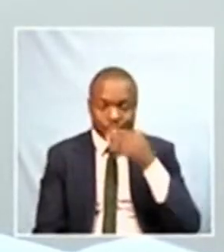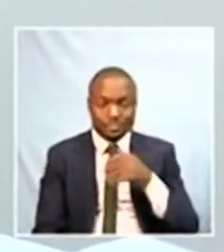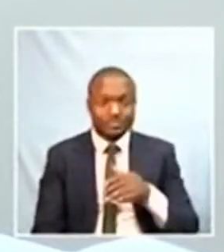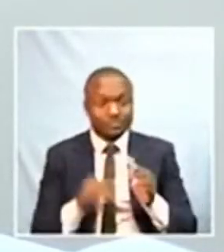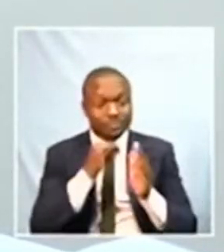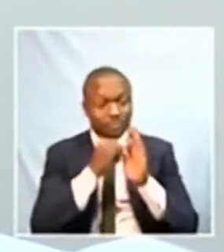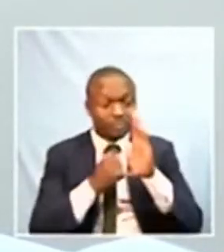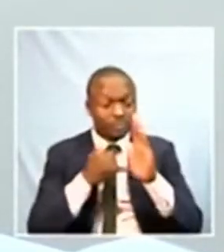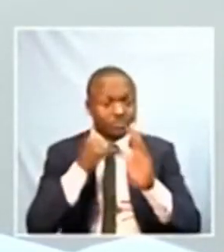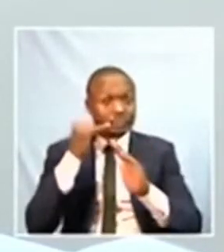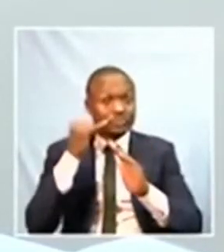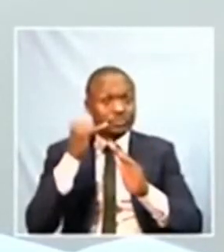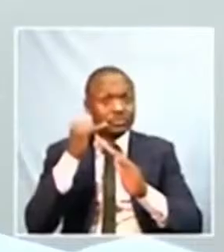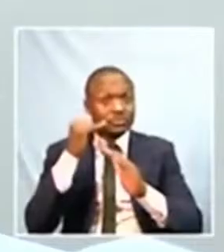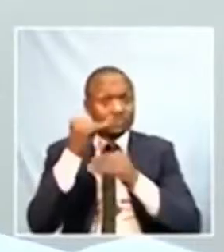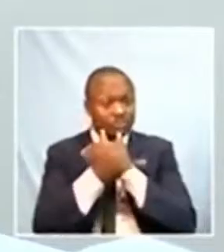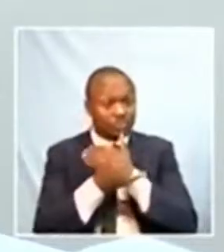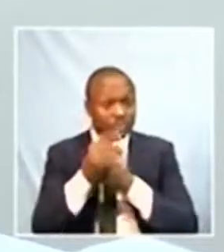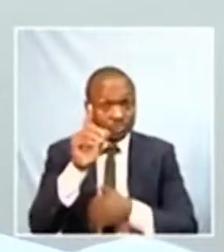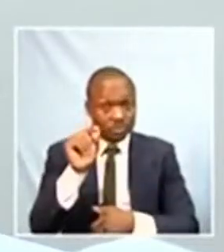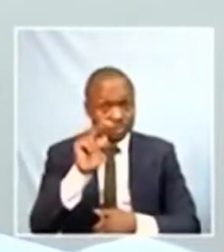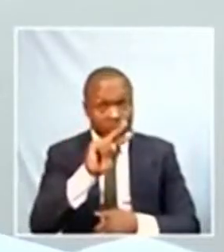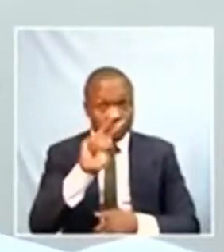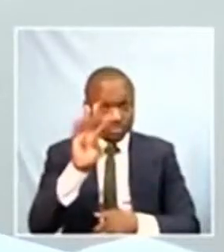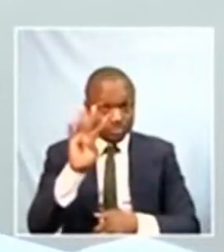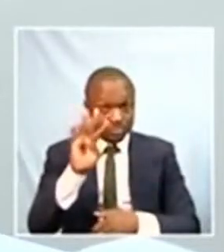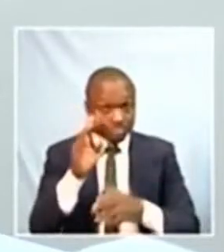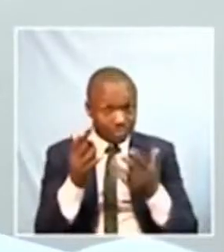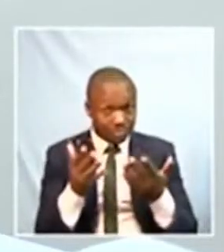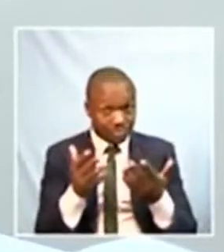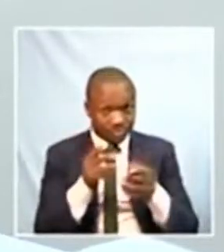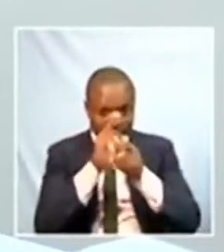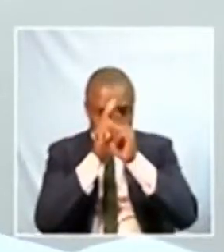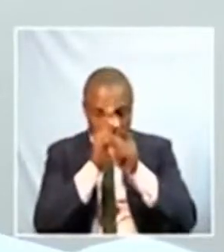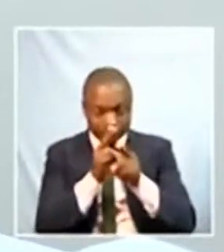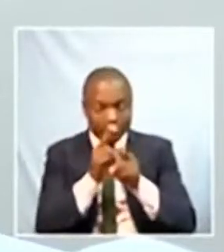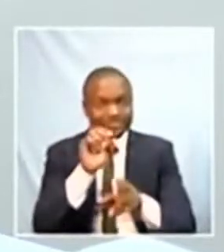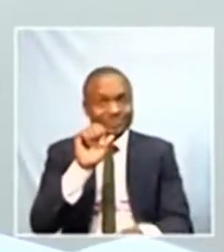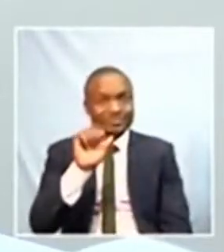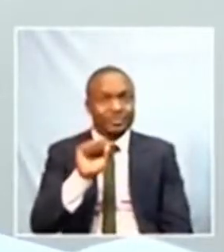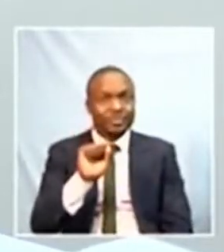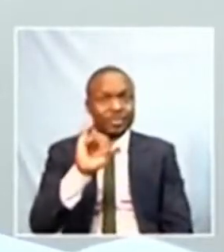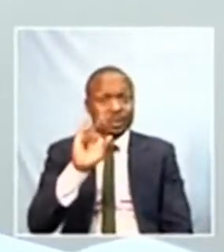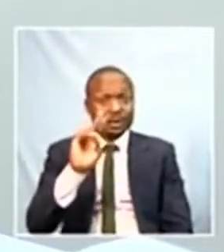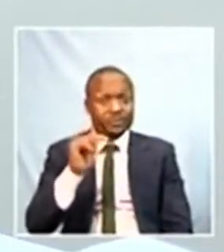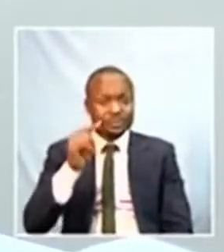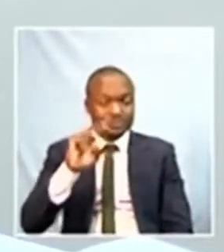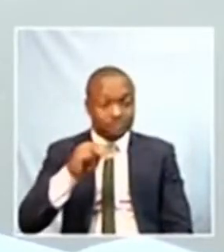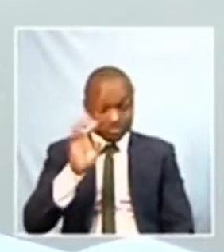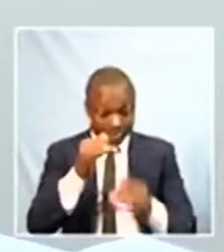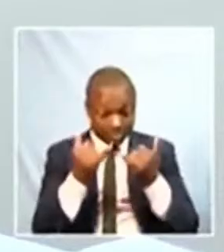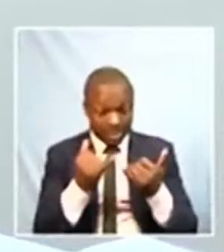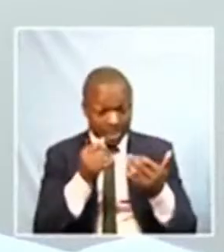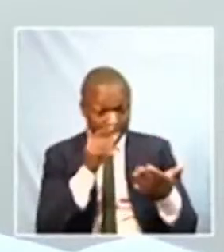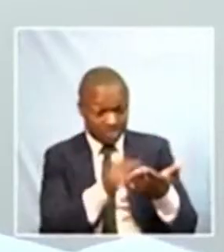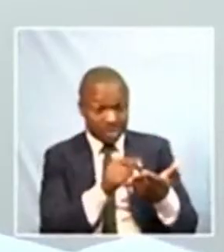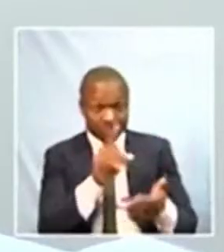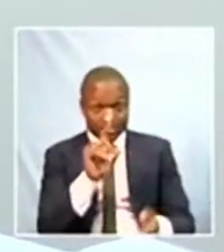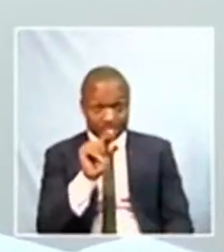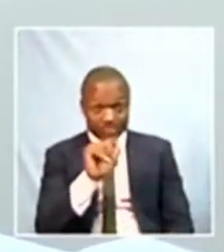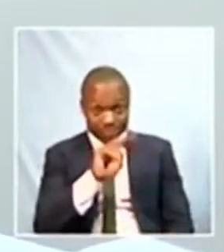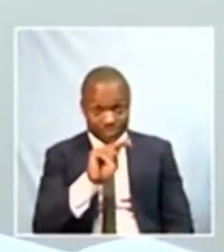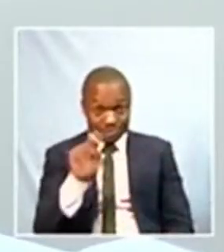In July 2024, isn't it, Honorable Singombe? So this is a 2022